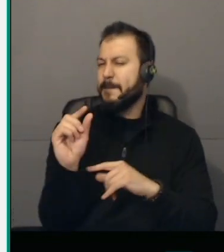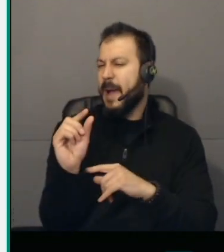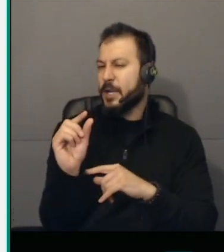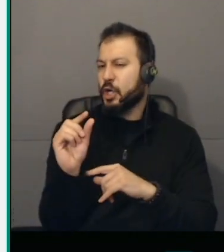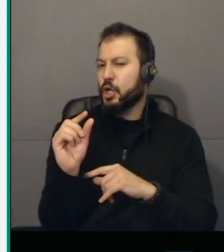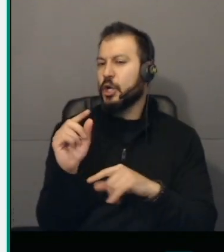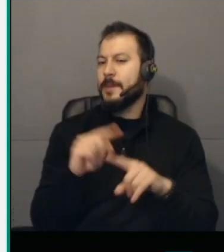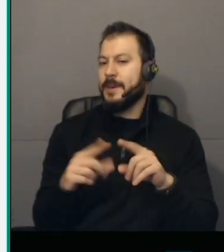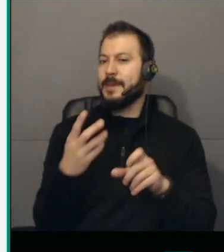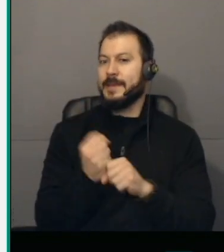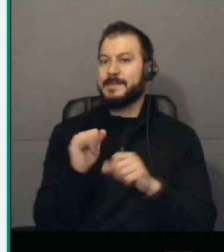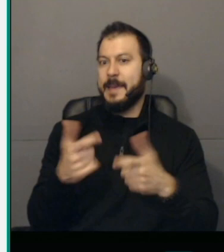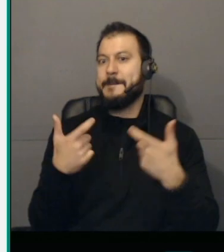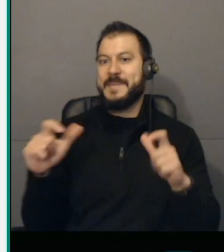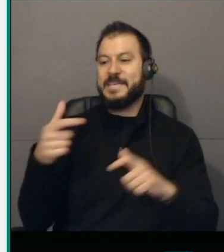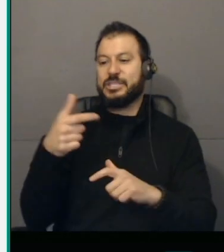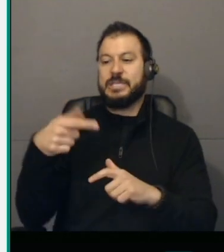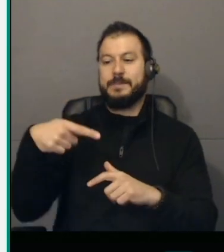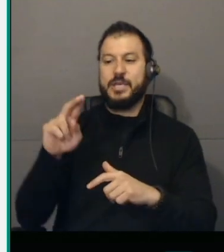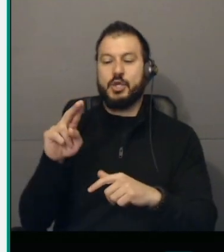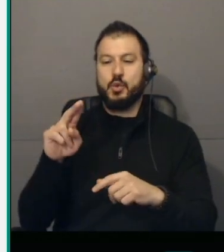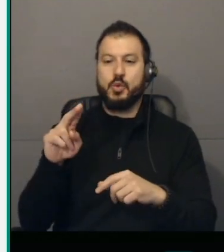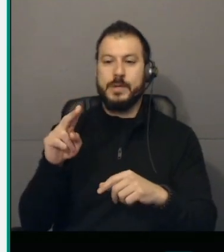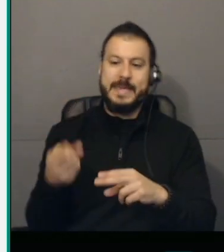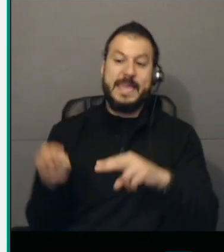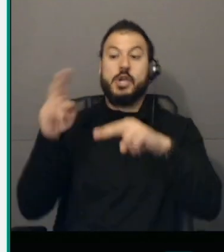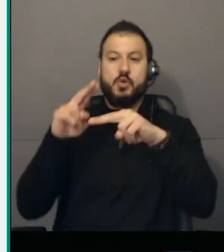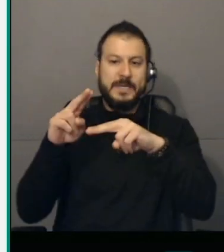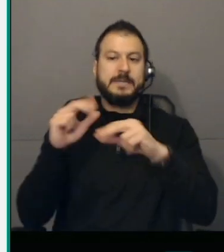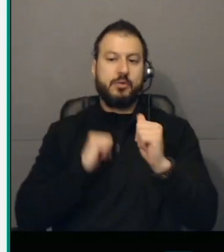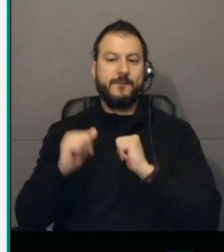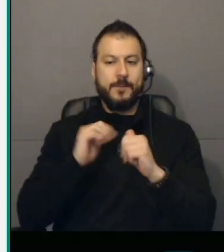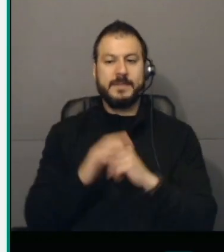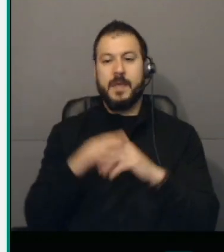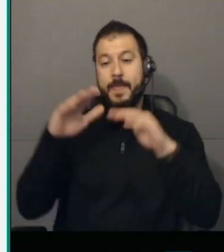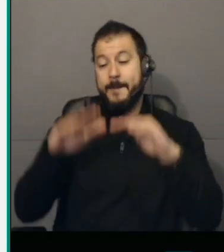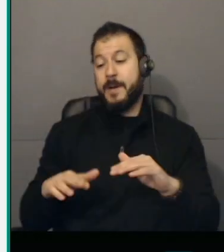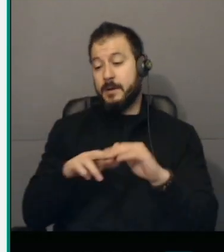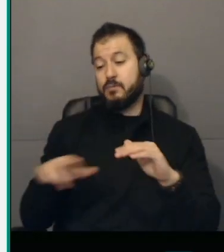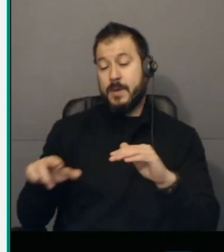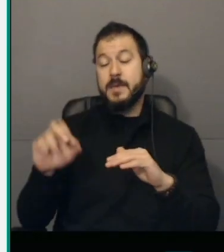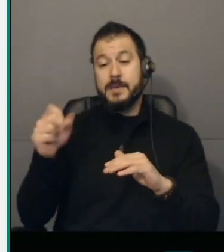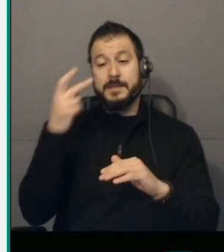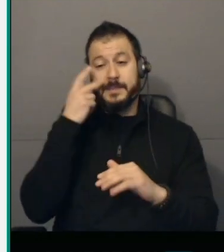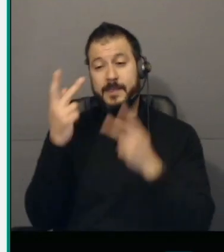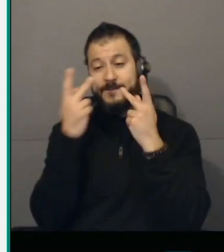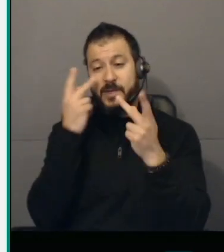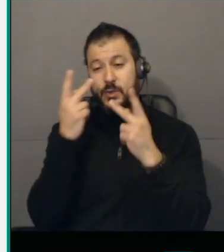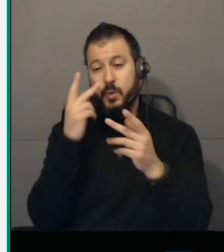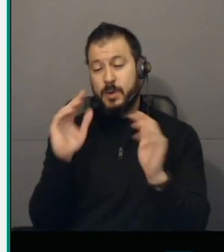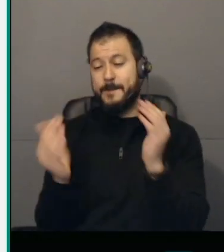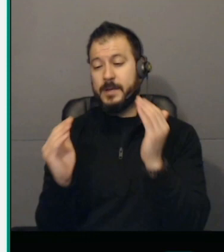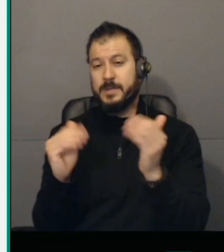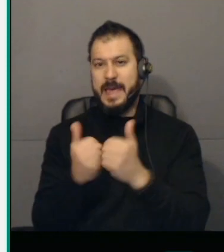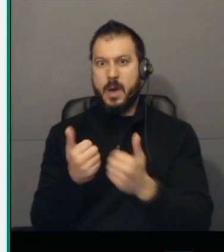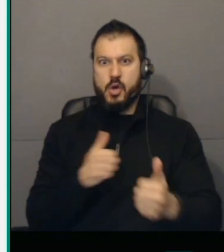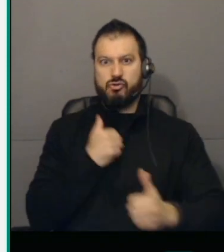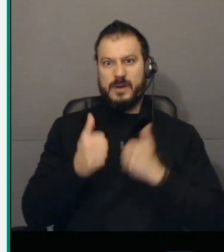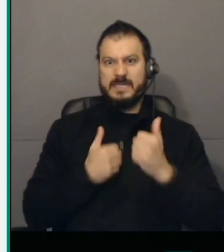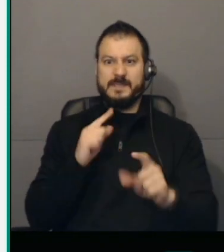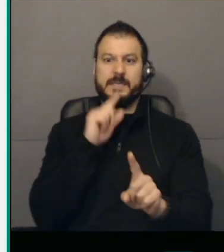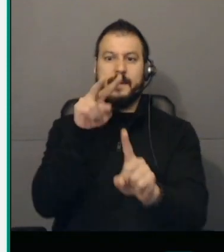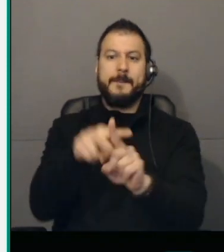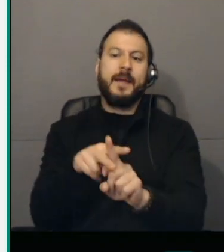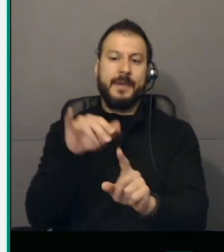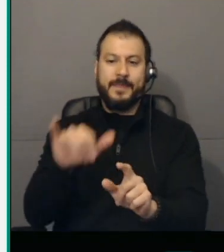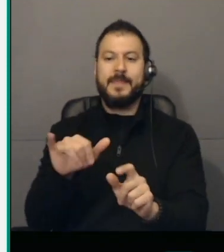minor, but gets the biggest GPU performance increase. On the bottom right, you can see a visual comparison of how aggressively it's